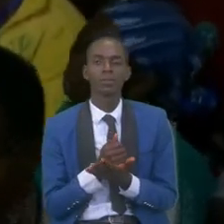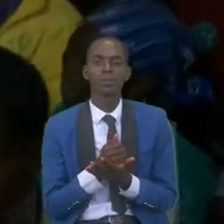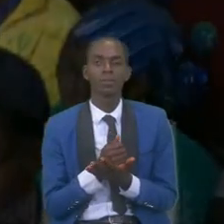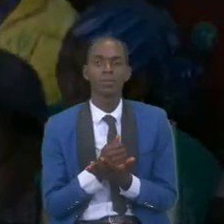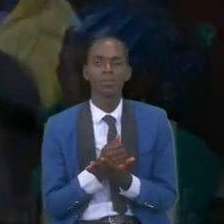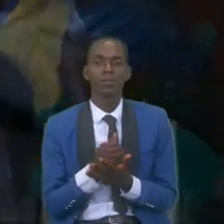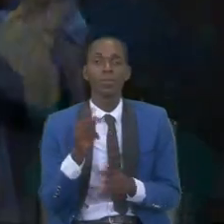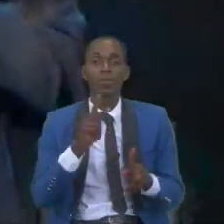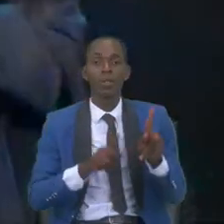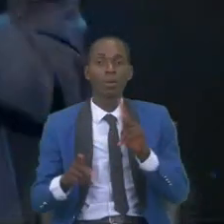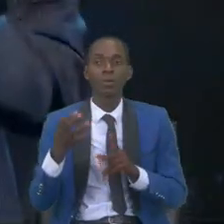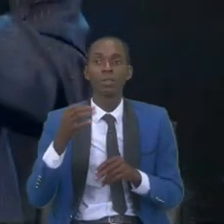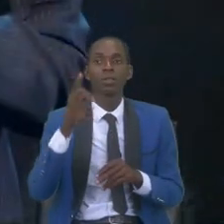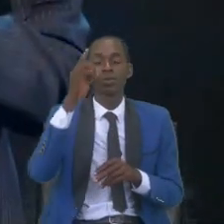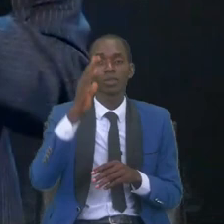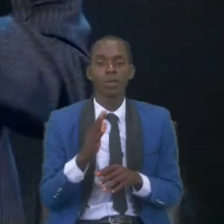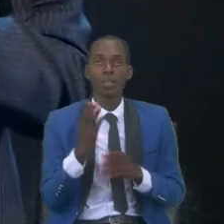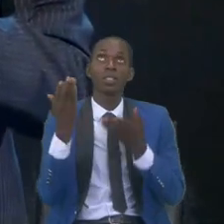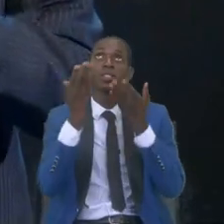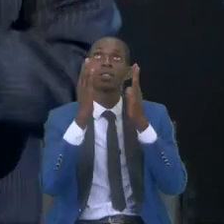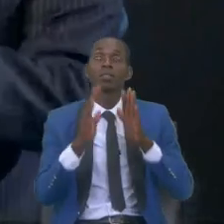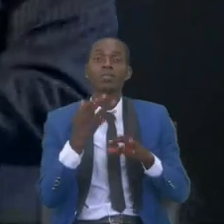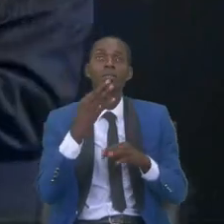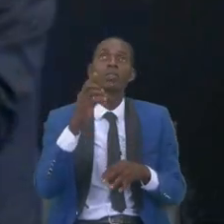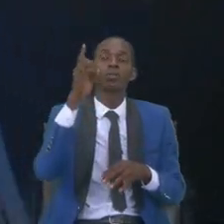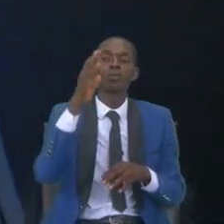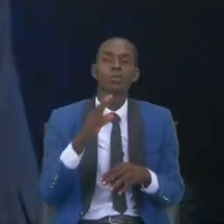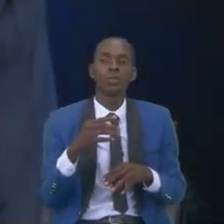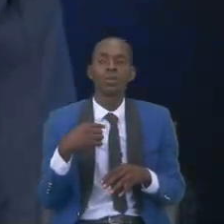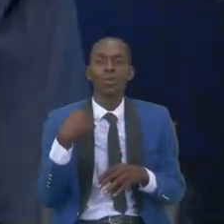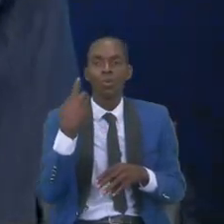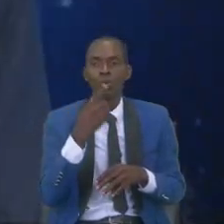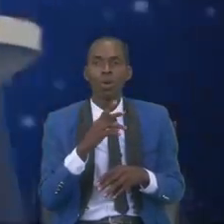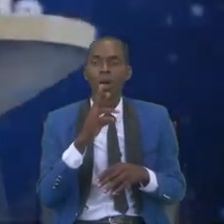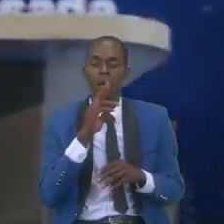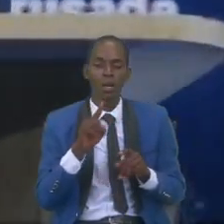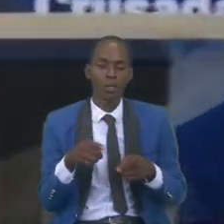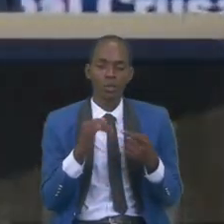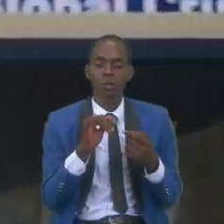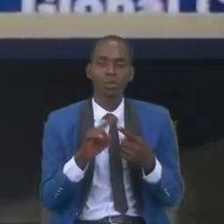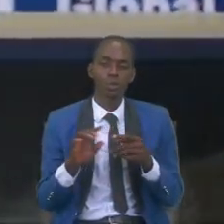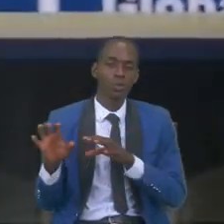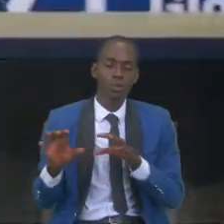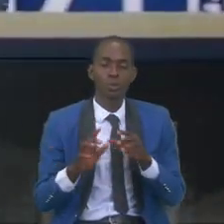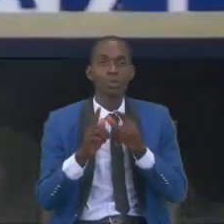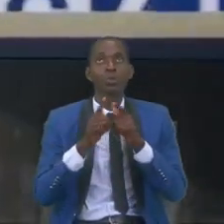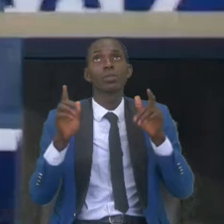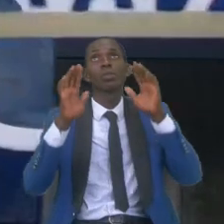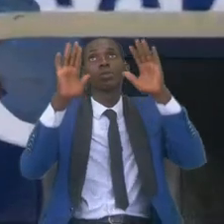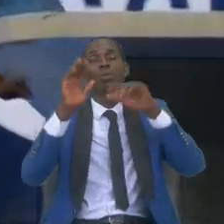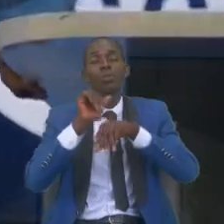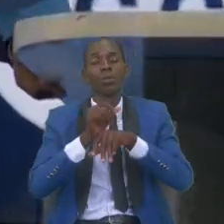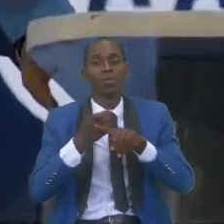People of God, servants of God, who are going to do exploits from now and